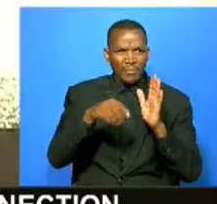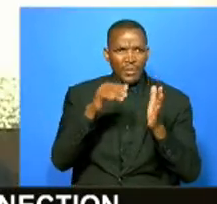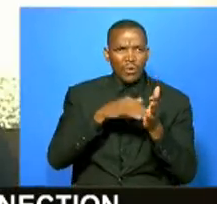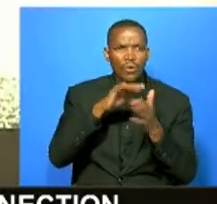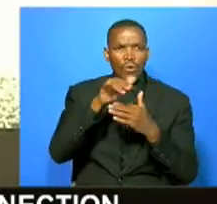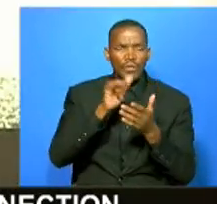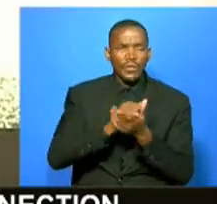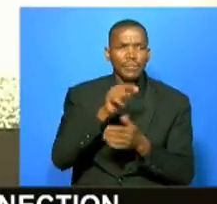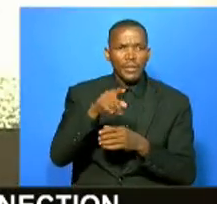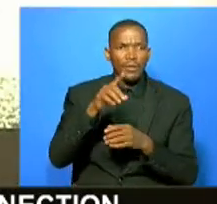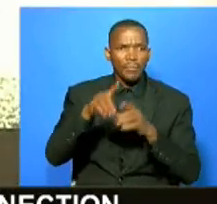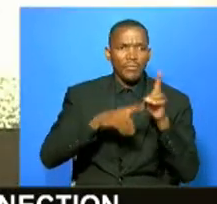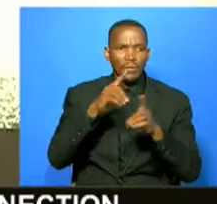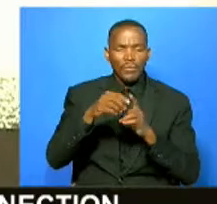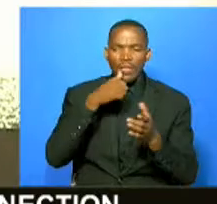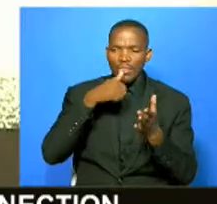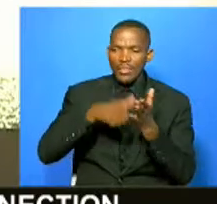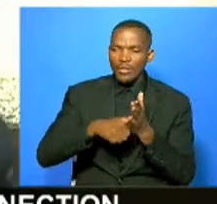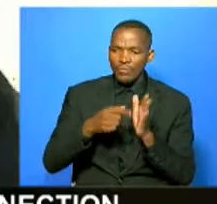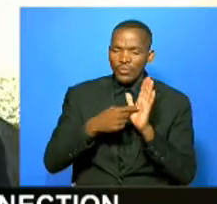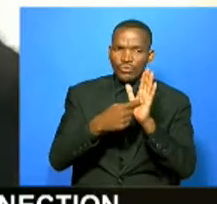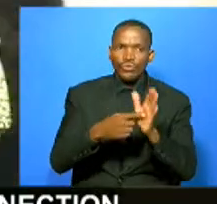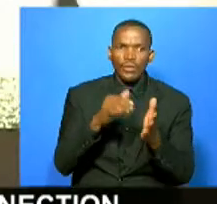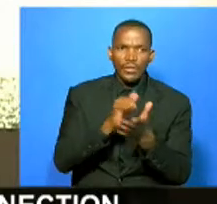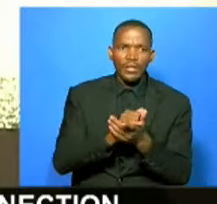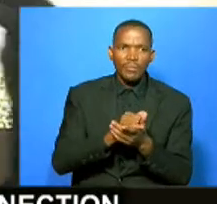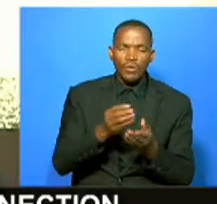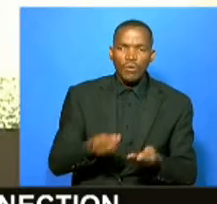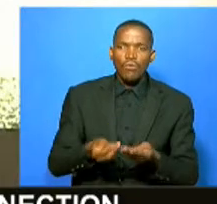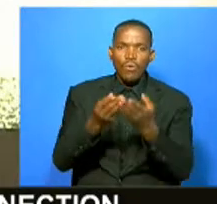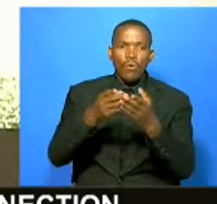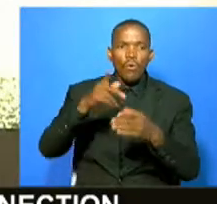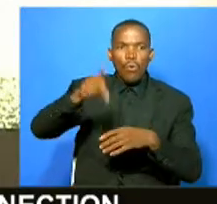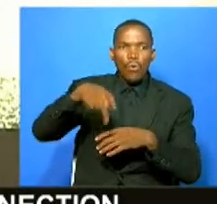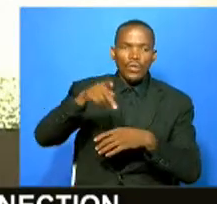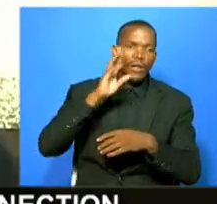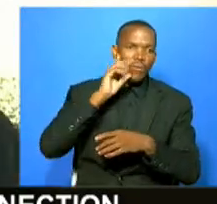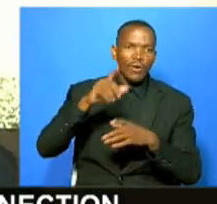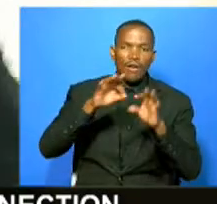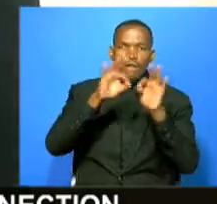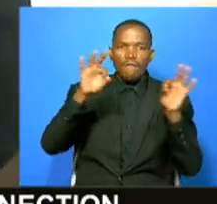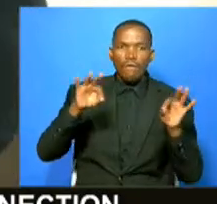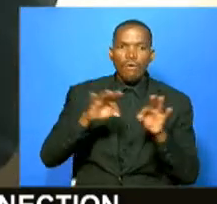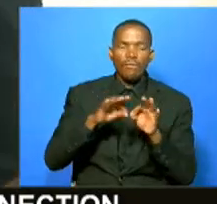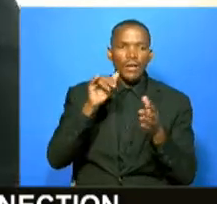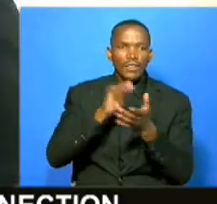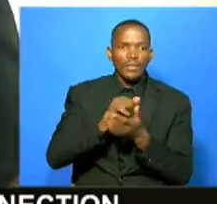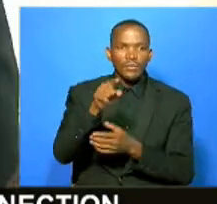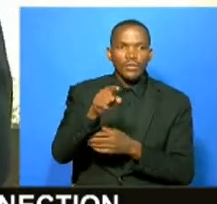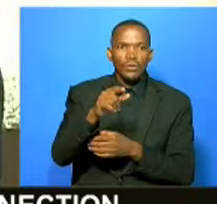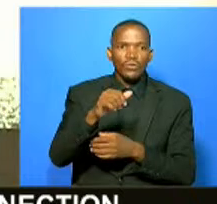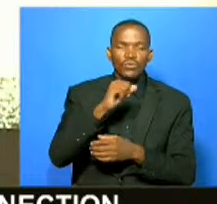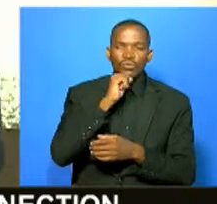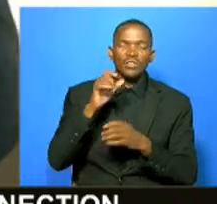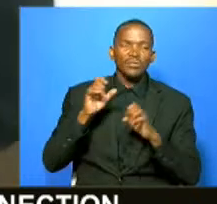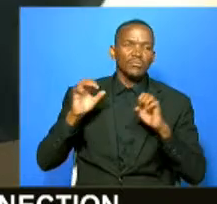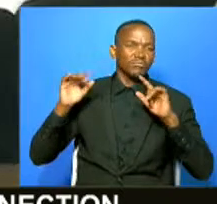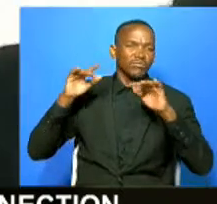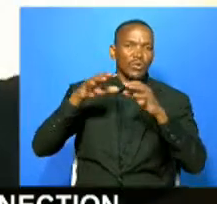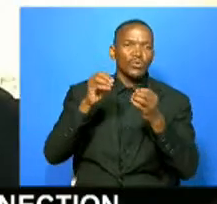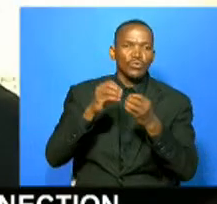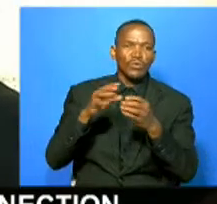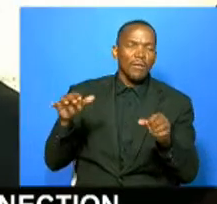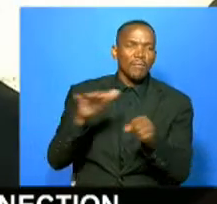ba bile ba ne ba supa le lekwalo maabane gore le ye ko dikgoteng go tatisiwa difomo ko dikgoteng gore go na le gore go ye gona mosuke kae